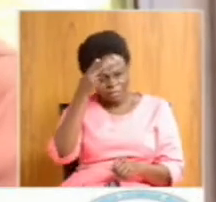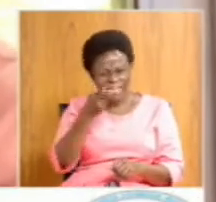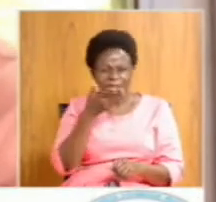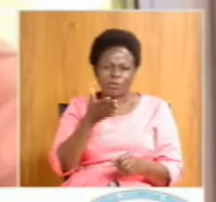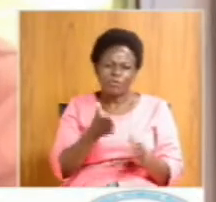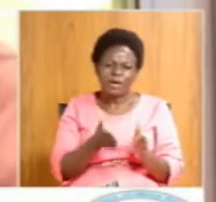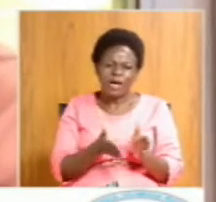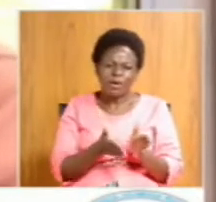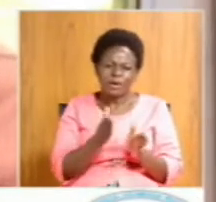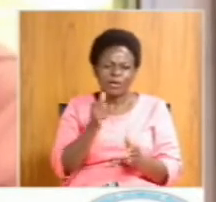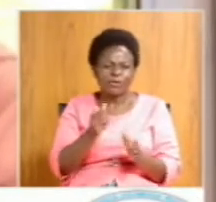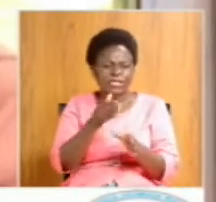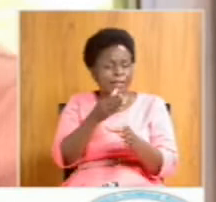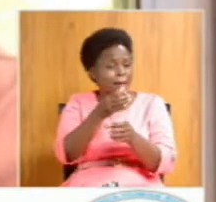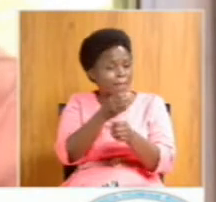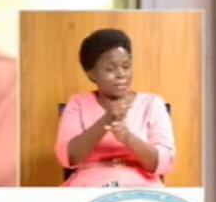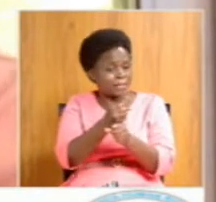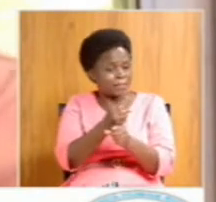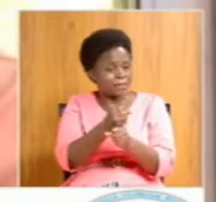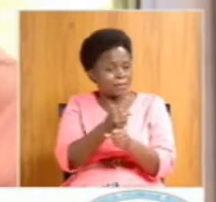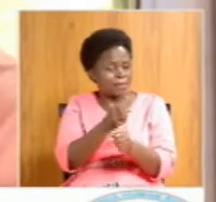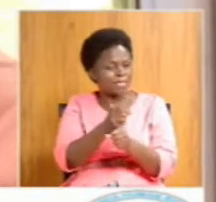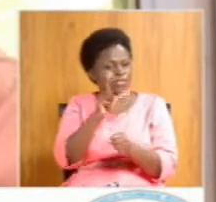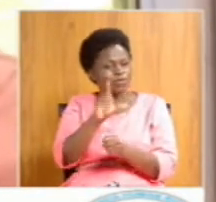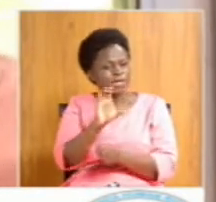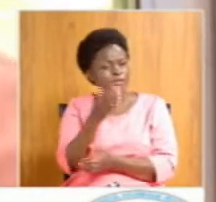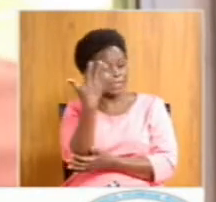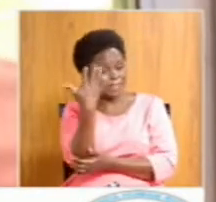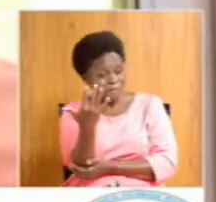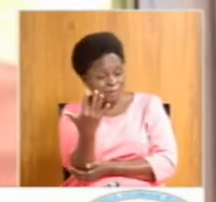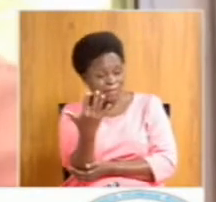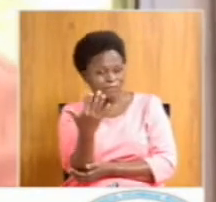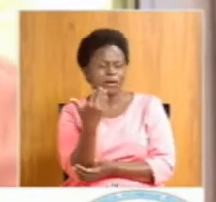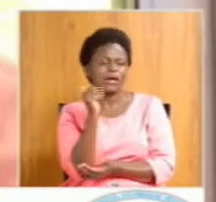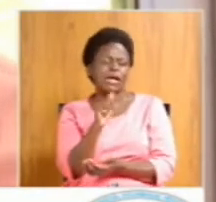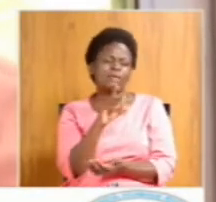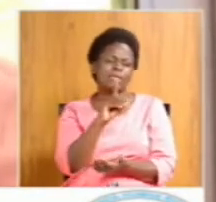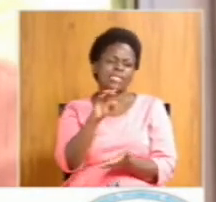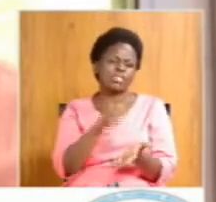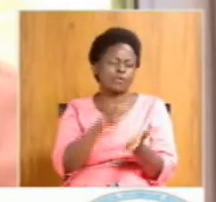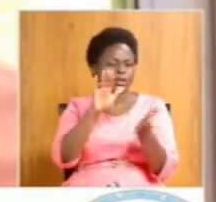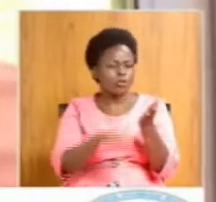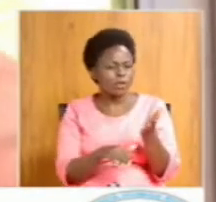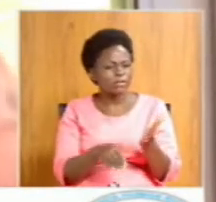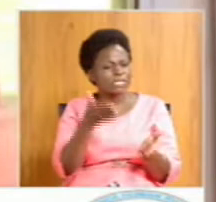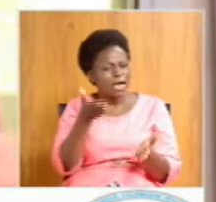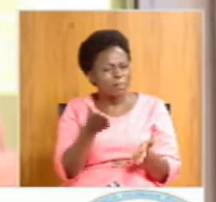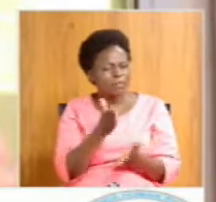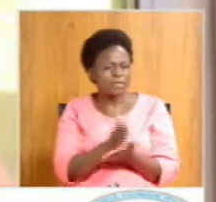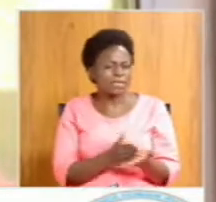could be a way in which the budget of the OC5 could be decentralized lower, so that at least there's some